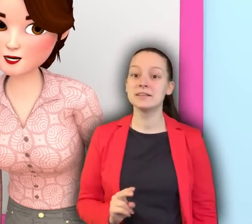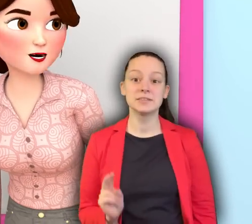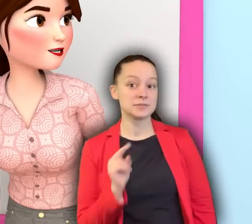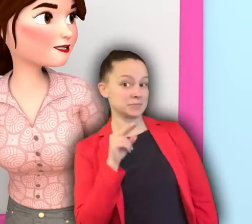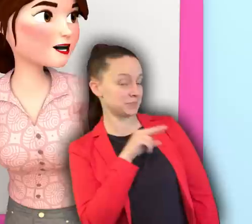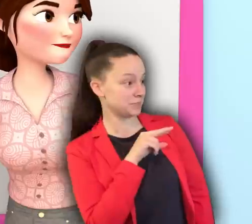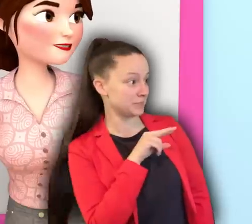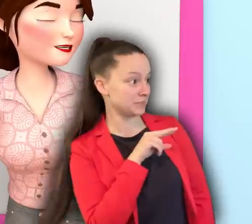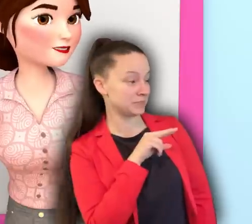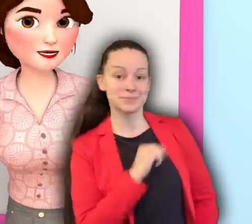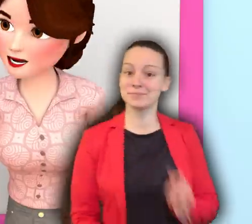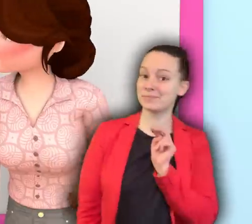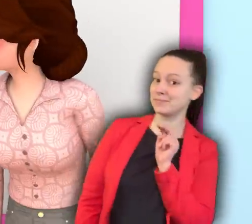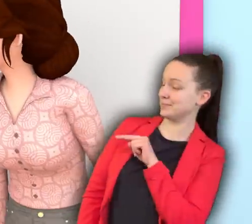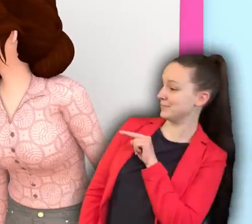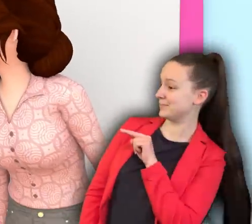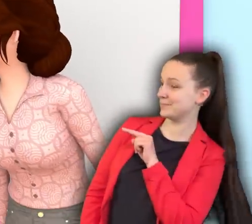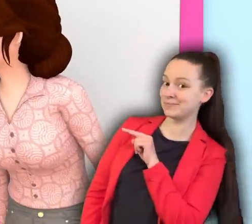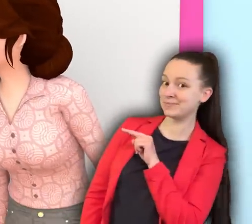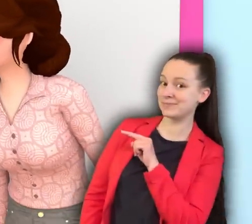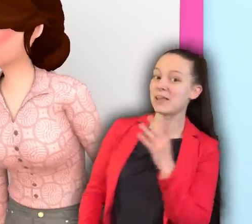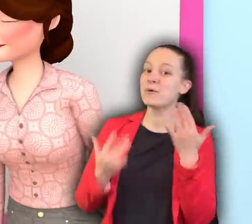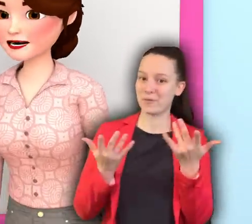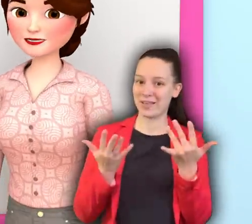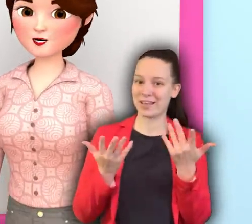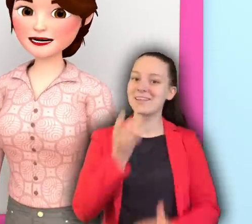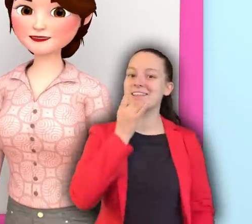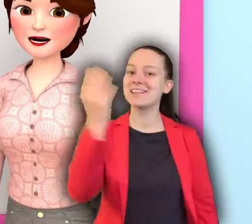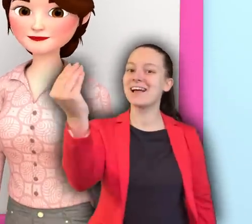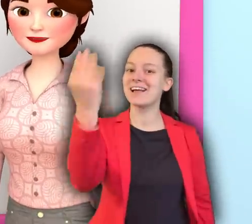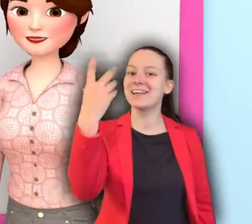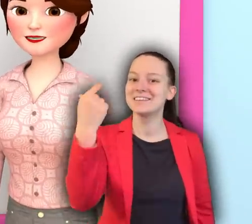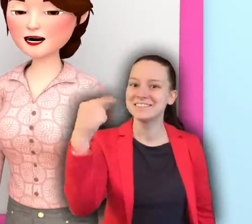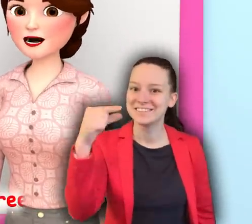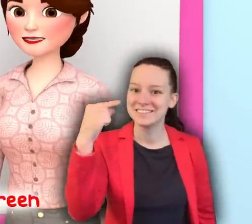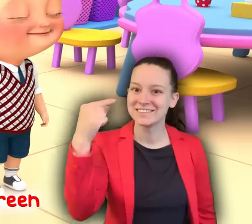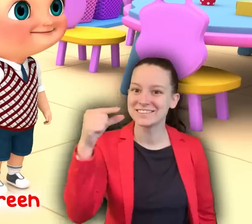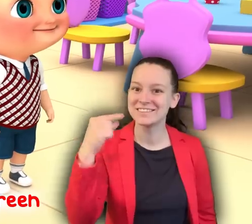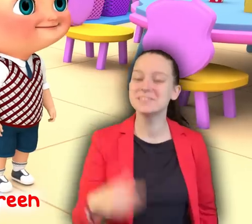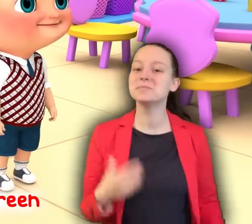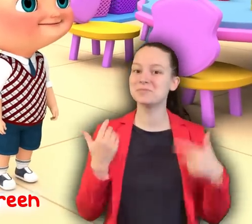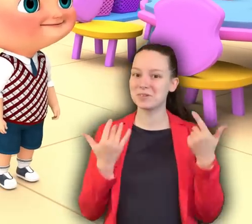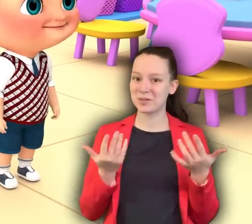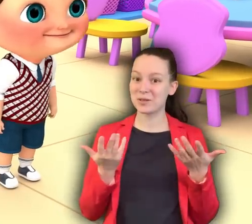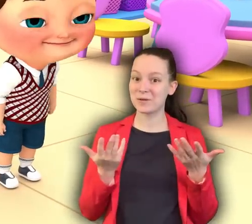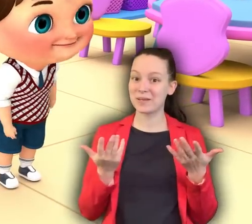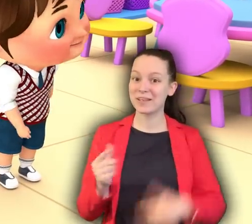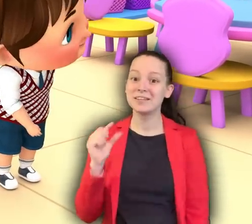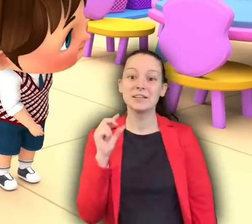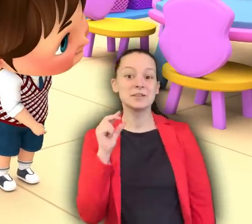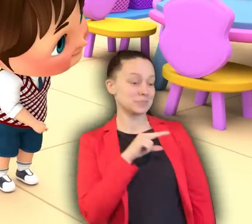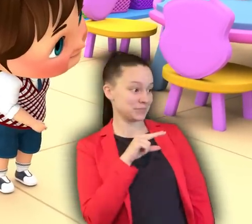then you look left and you look right better wait up till the light goes green